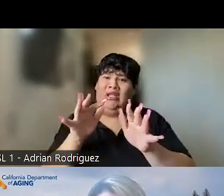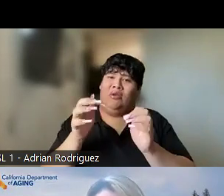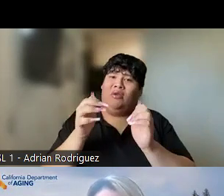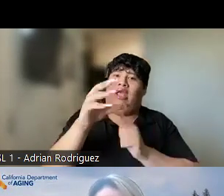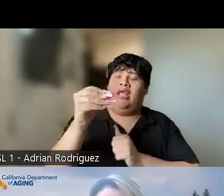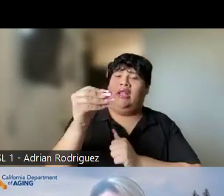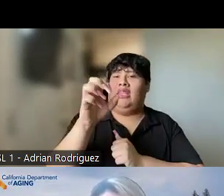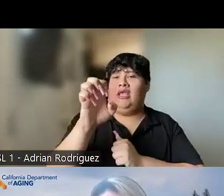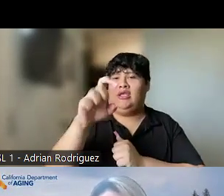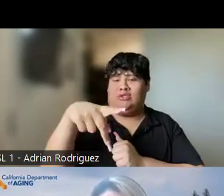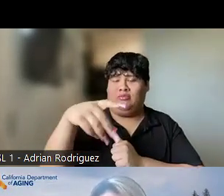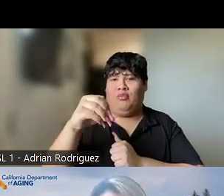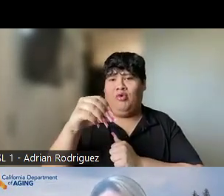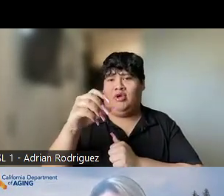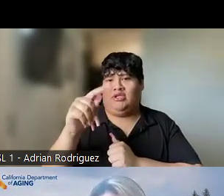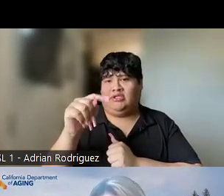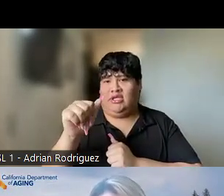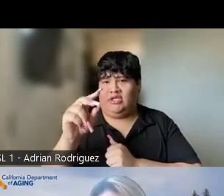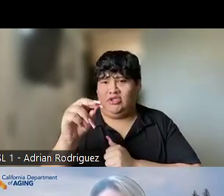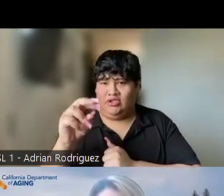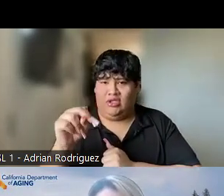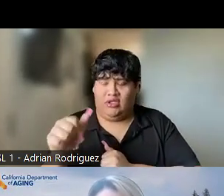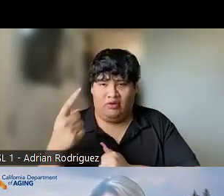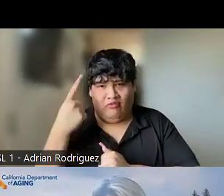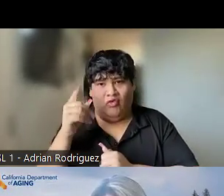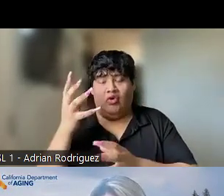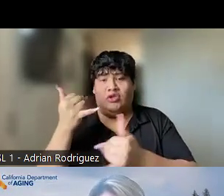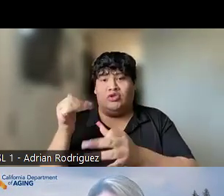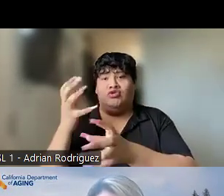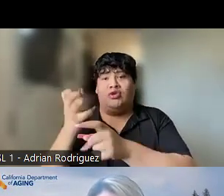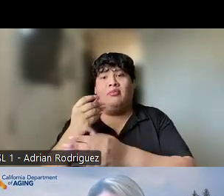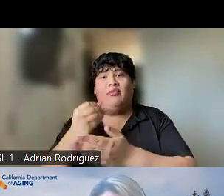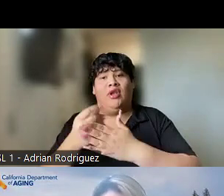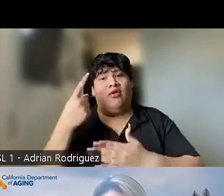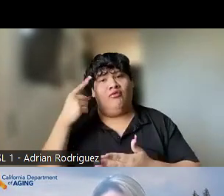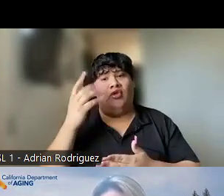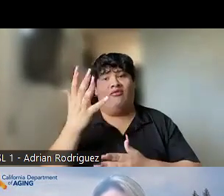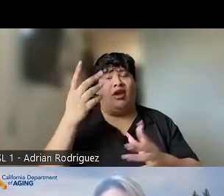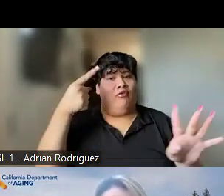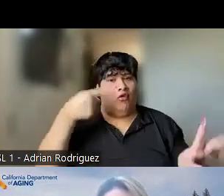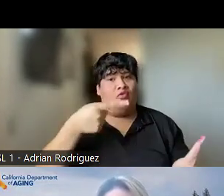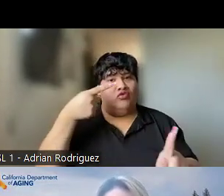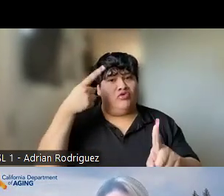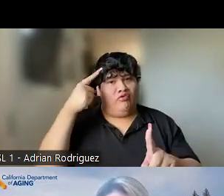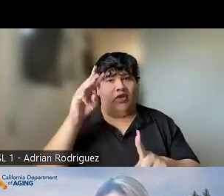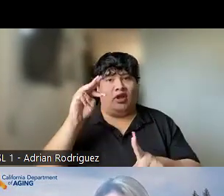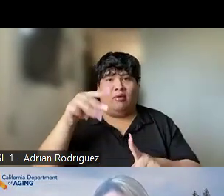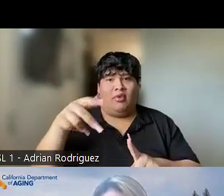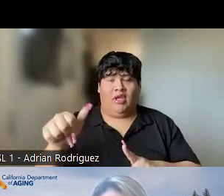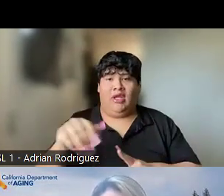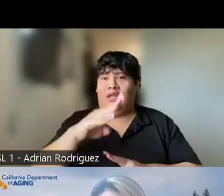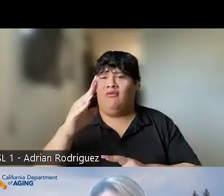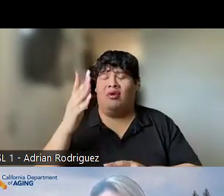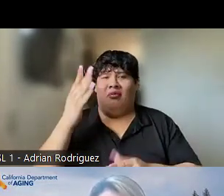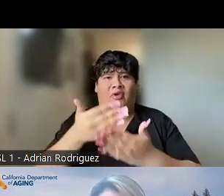exploitation, all while embedding equity throughout all 5 goals of the MPA. Never before has this